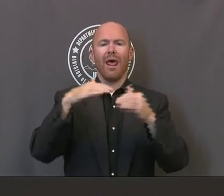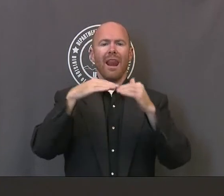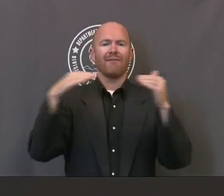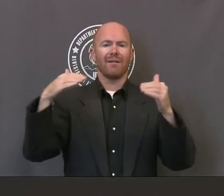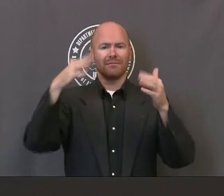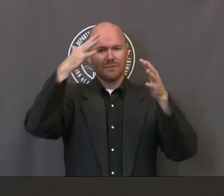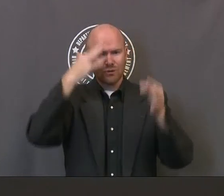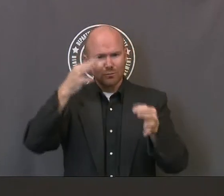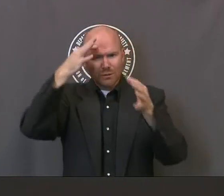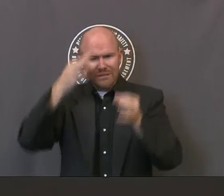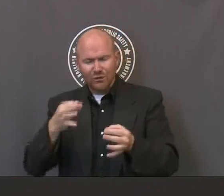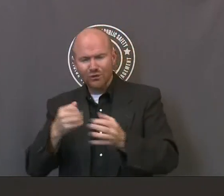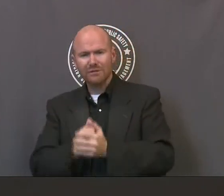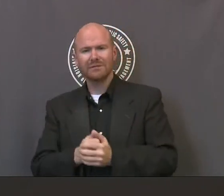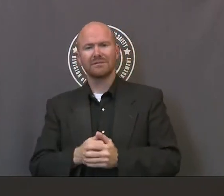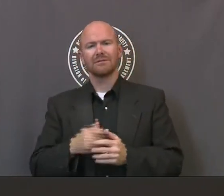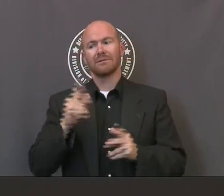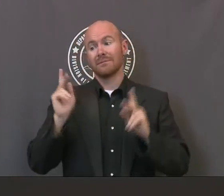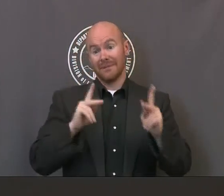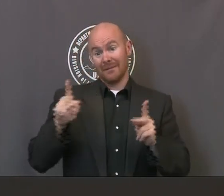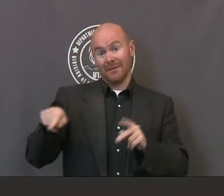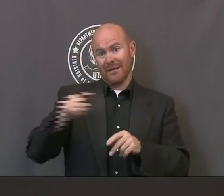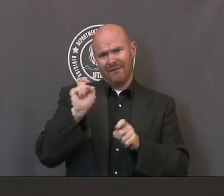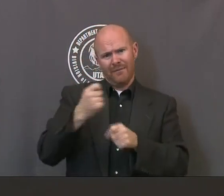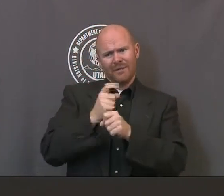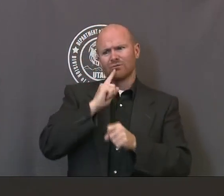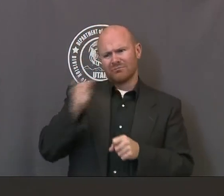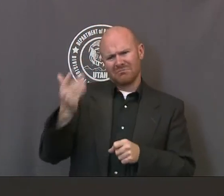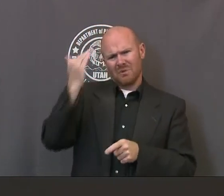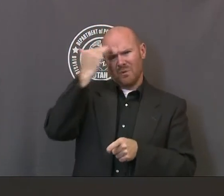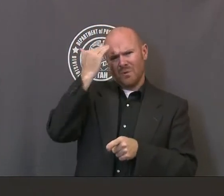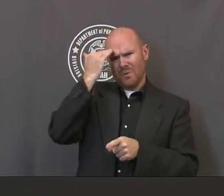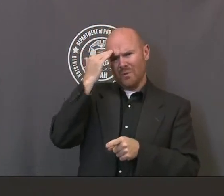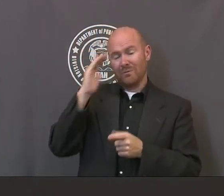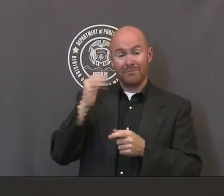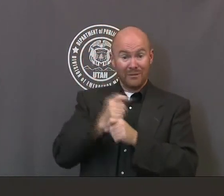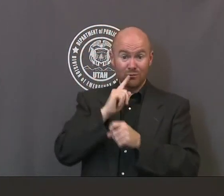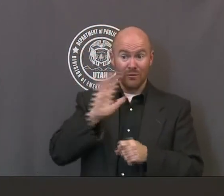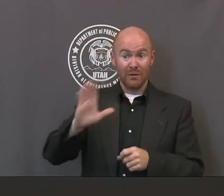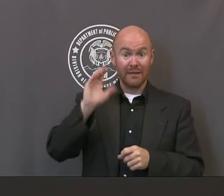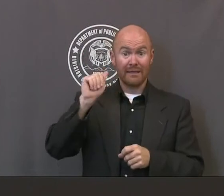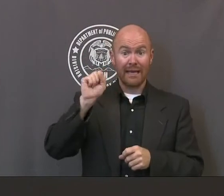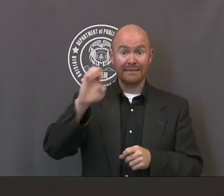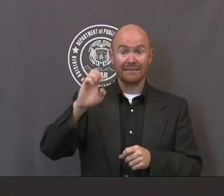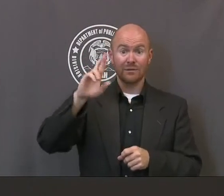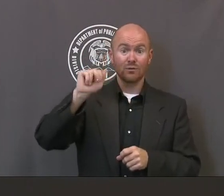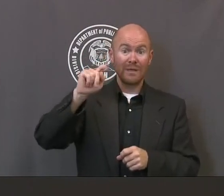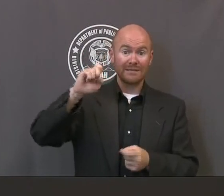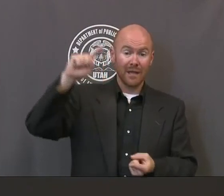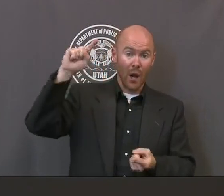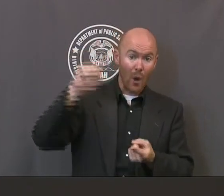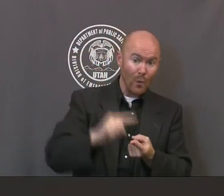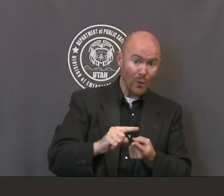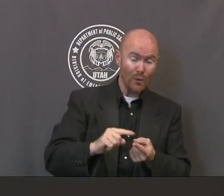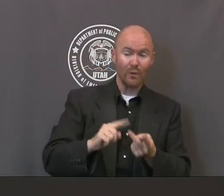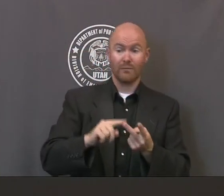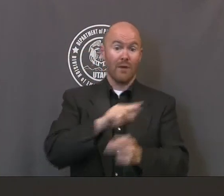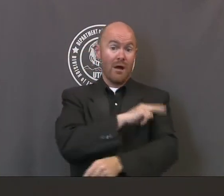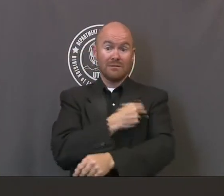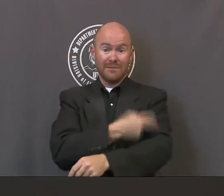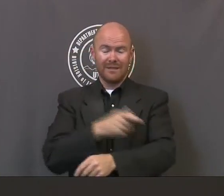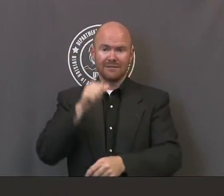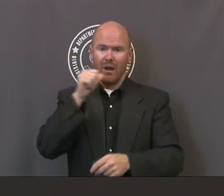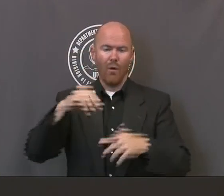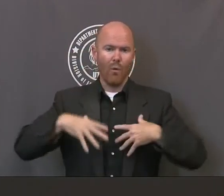the determinations of what they want to do to make sure that their case rates are lower and that the hospitals are not being overrun in the medical